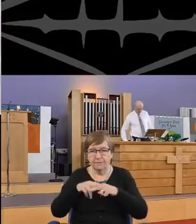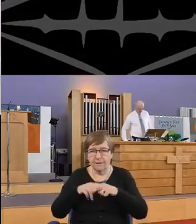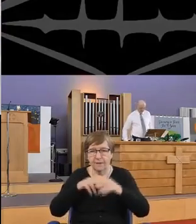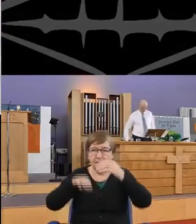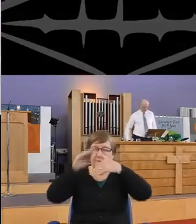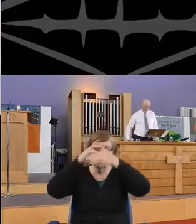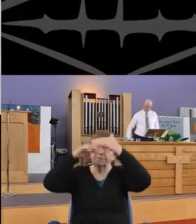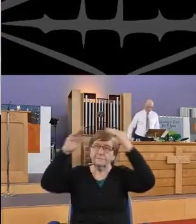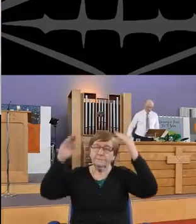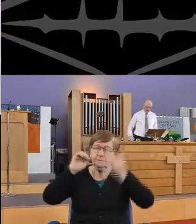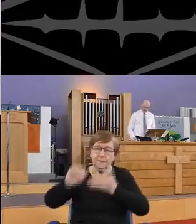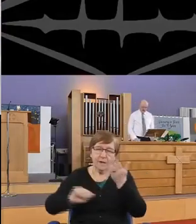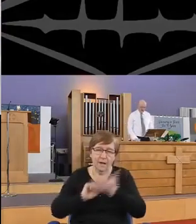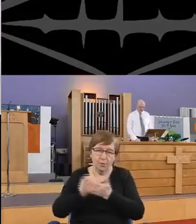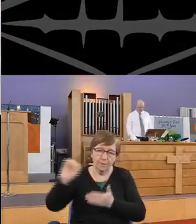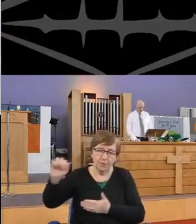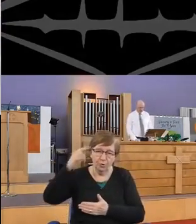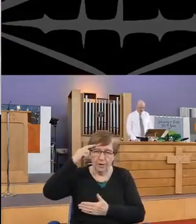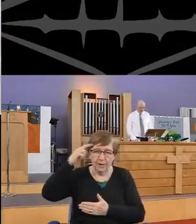Our Father,